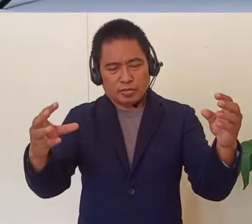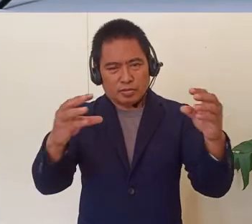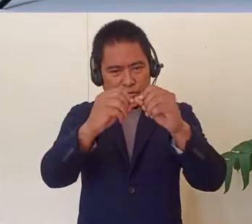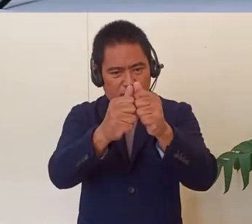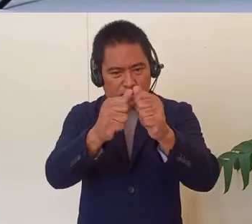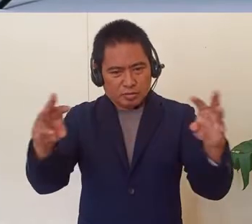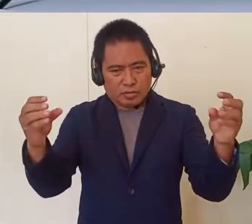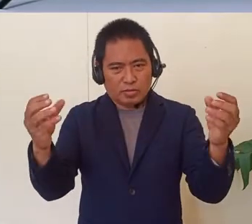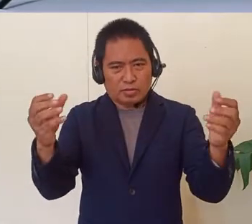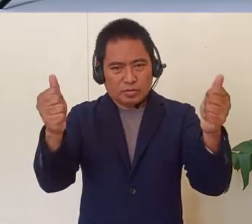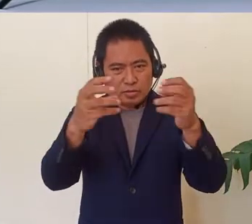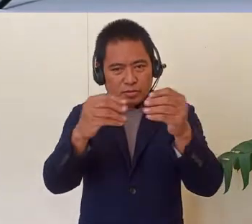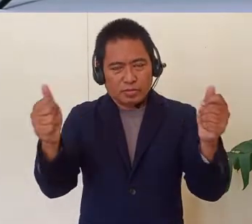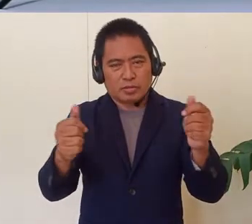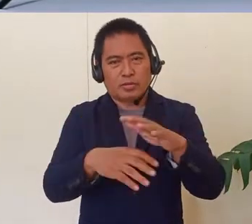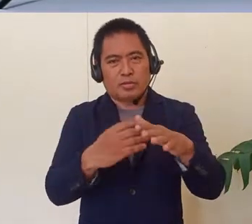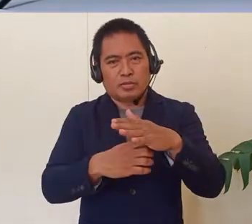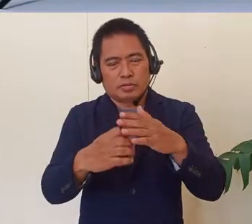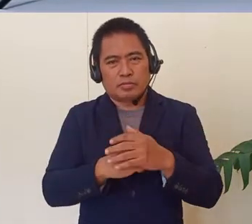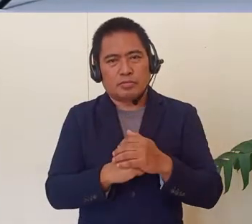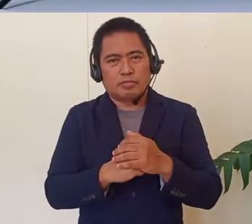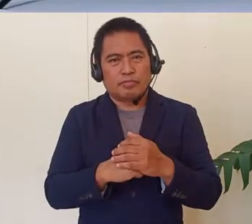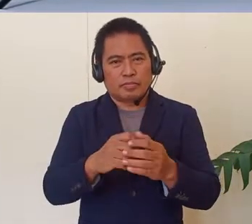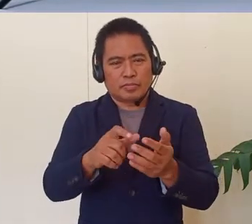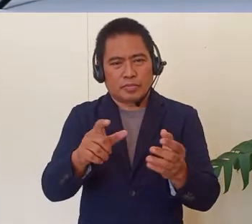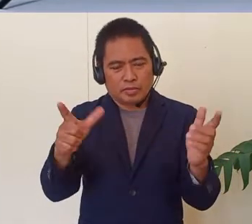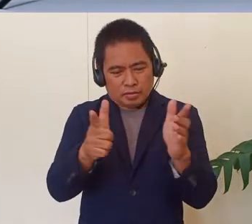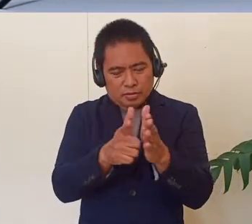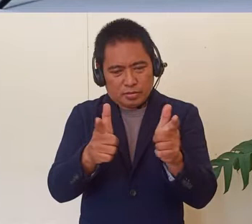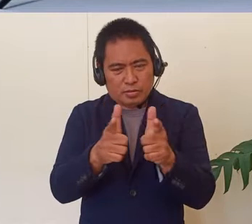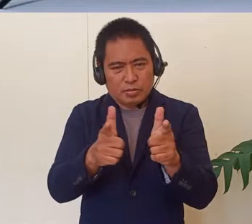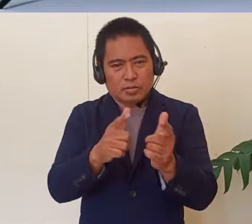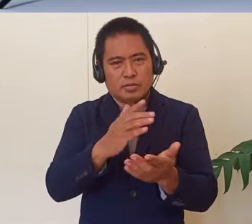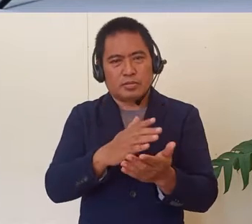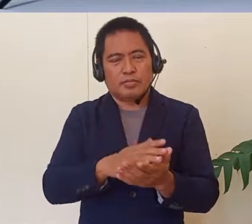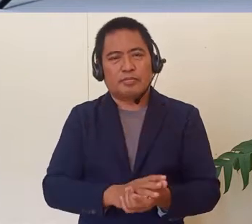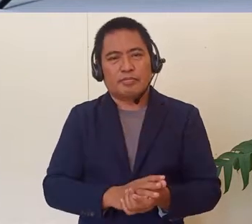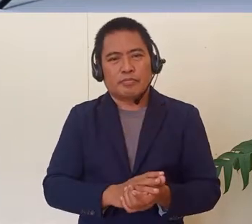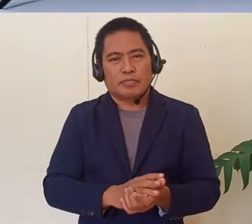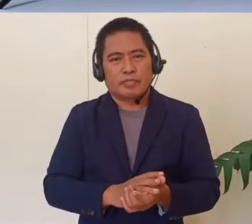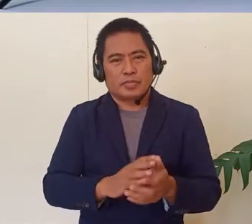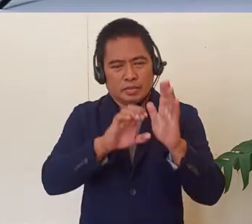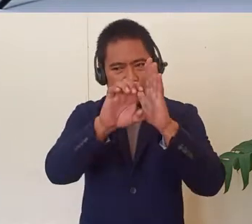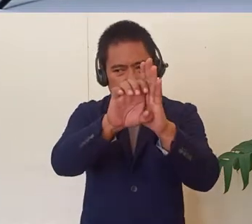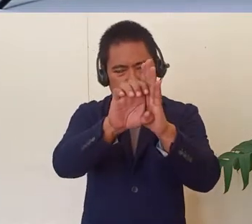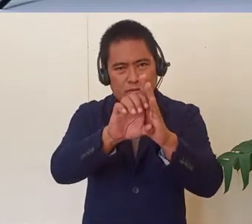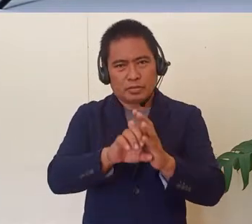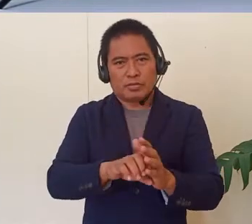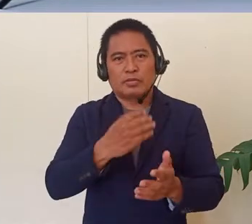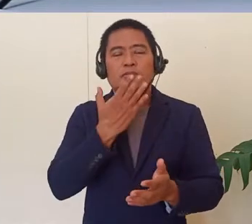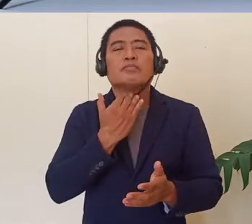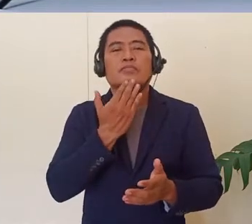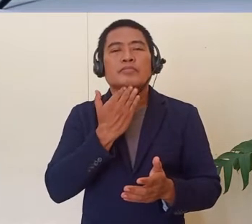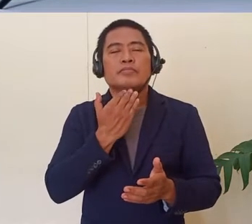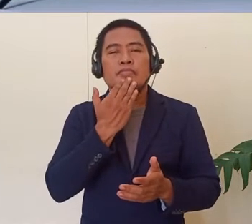of the solution. For example, sugar is a solute that dissolves